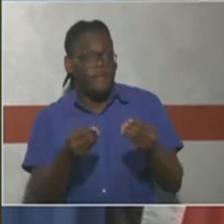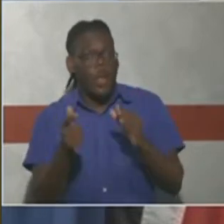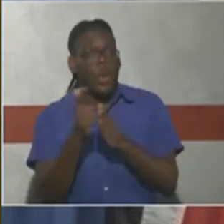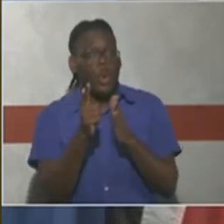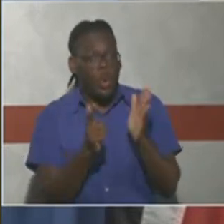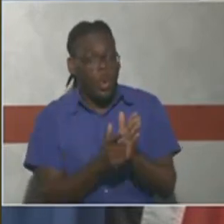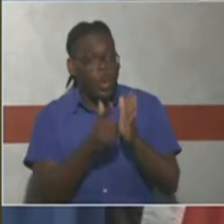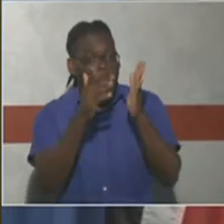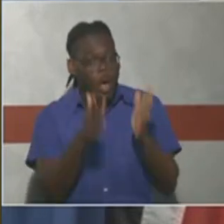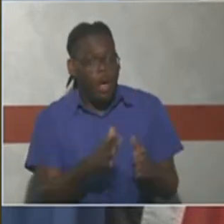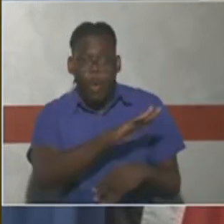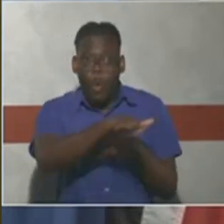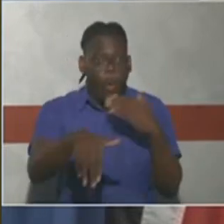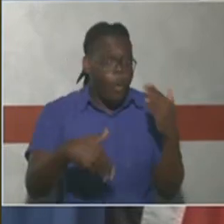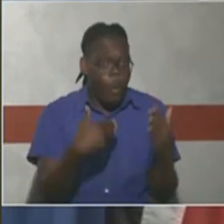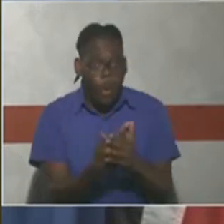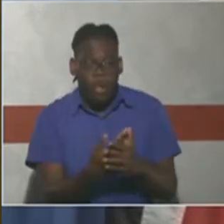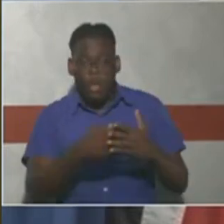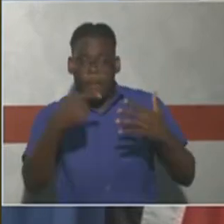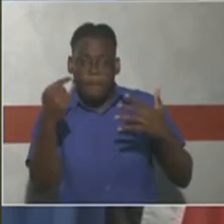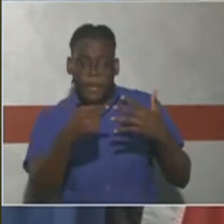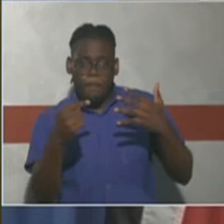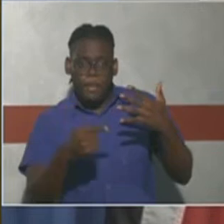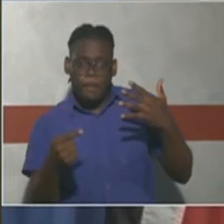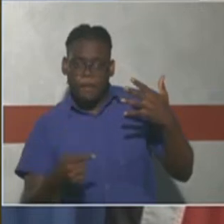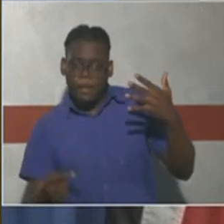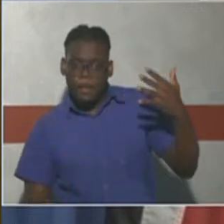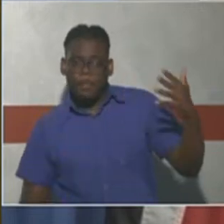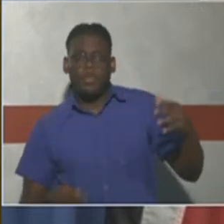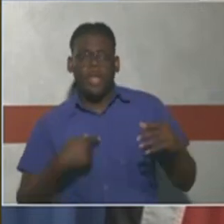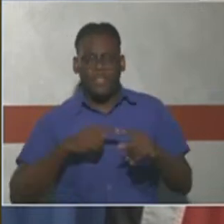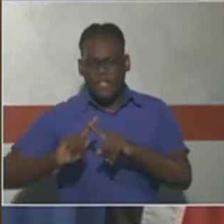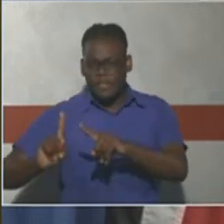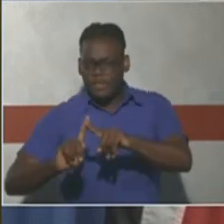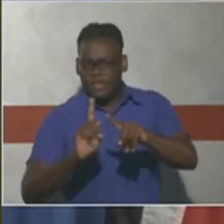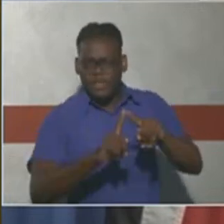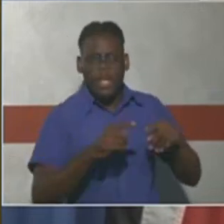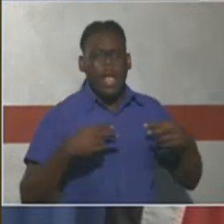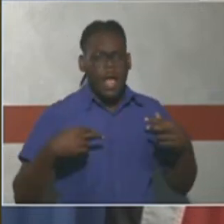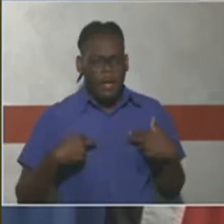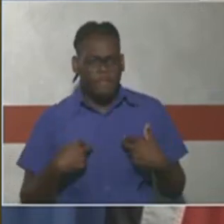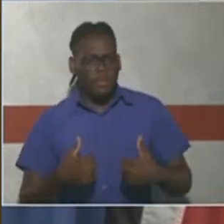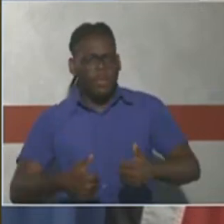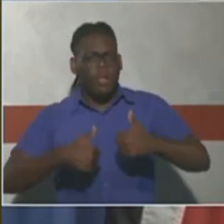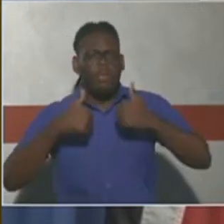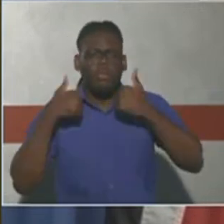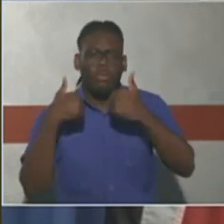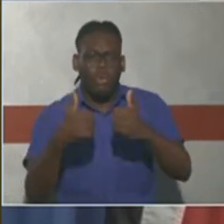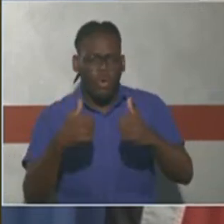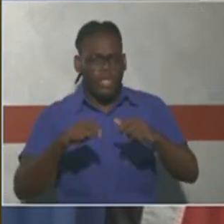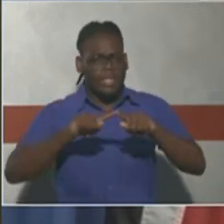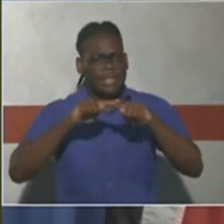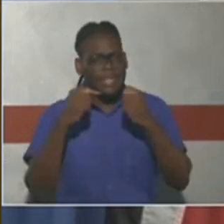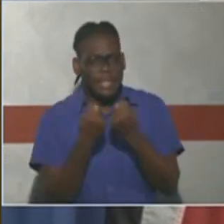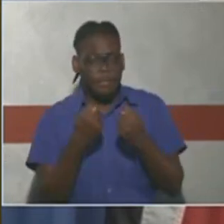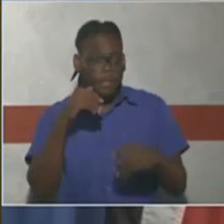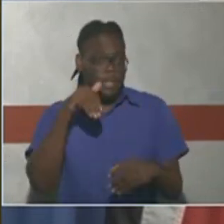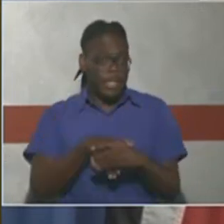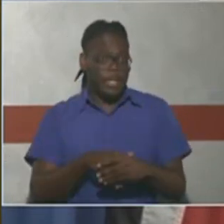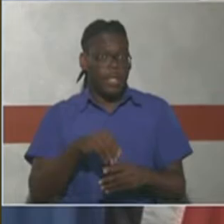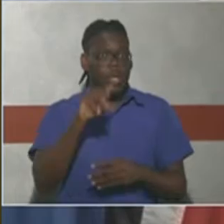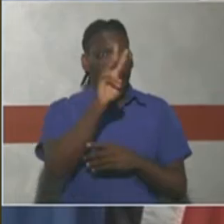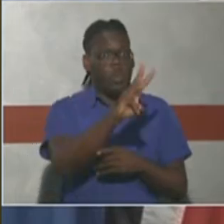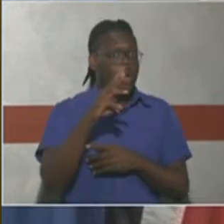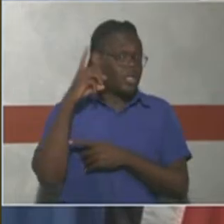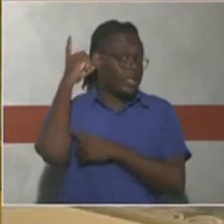class legal firm in Washington that is assisting us, so that will come into play when the ink is put on. How